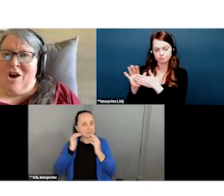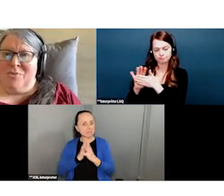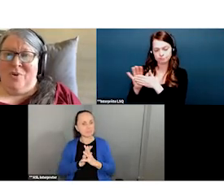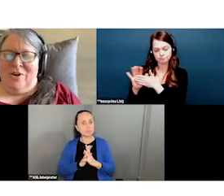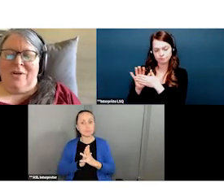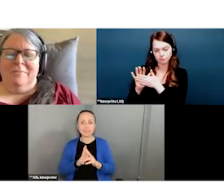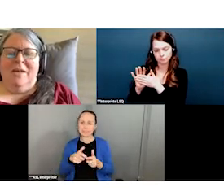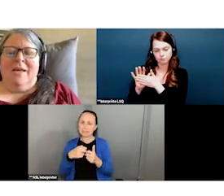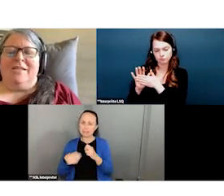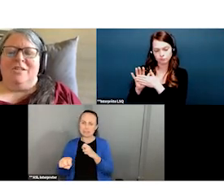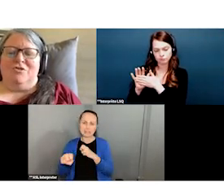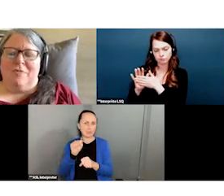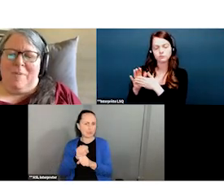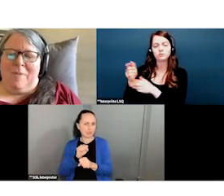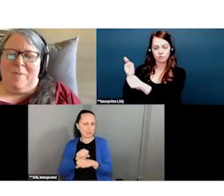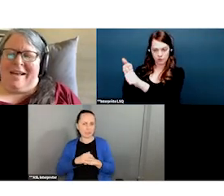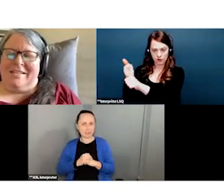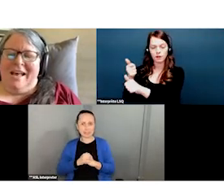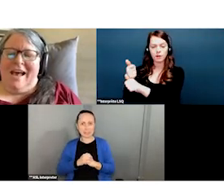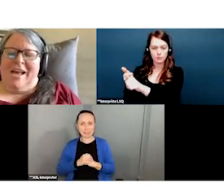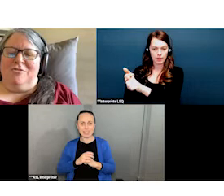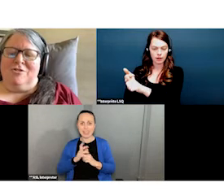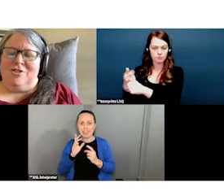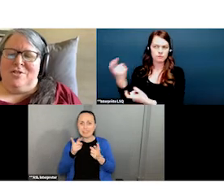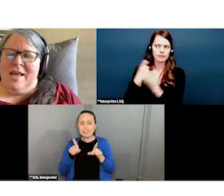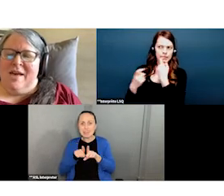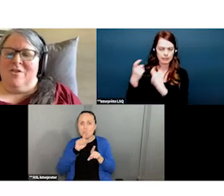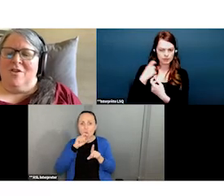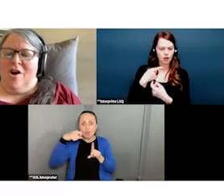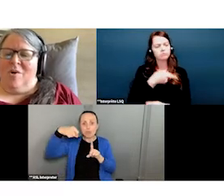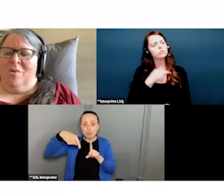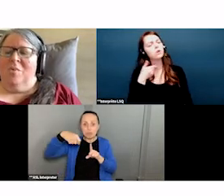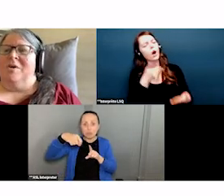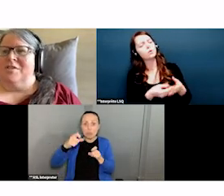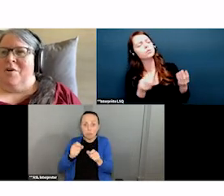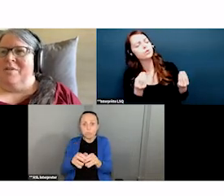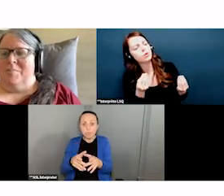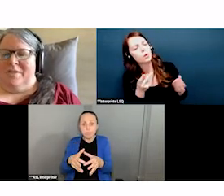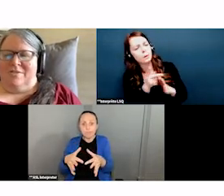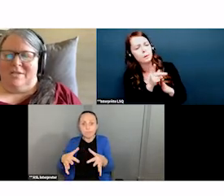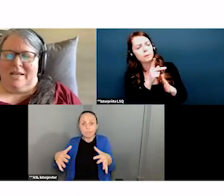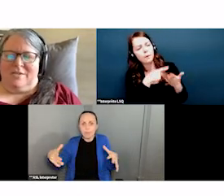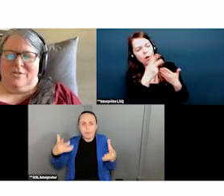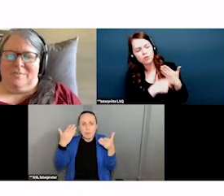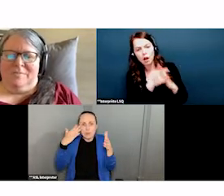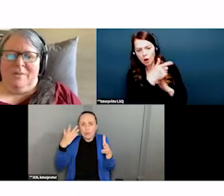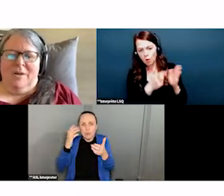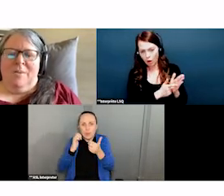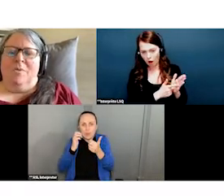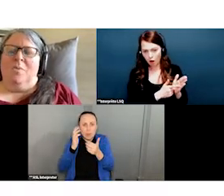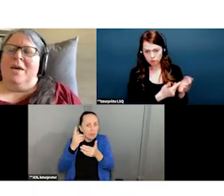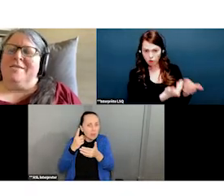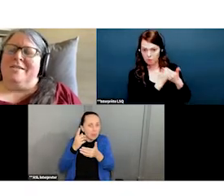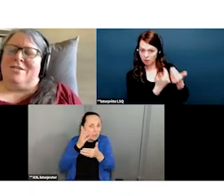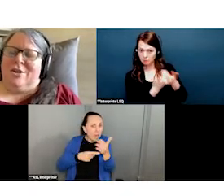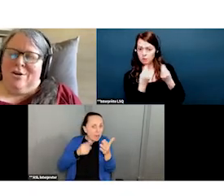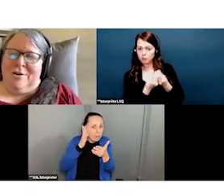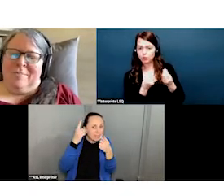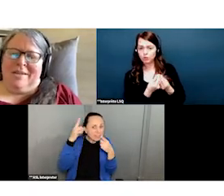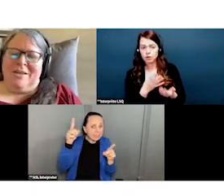It's hard work. It's a drip effect, and you just never know what's going to be successful. But